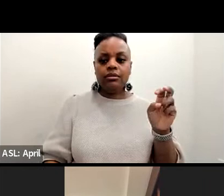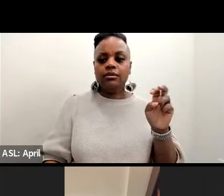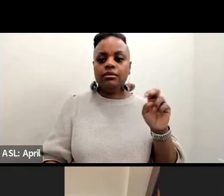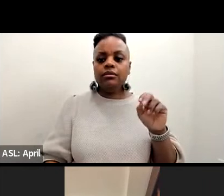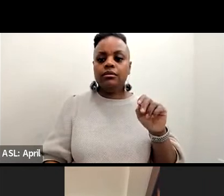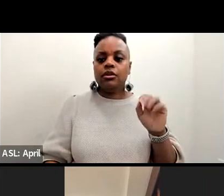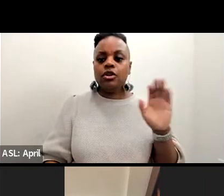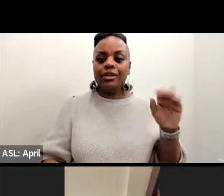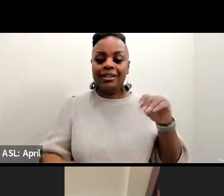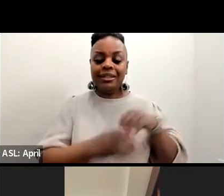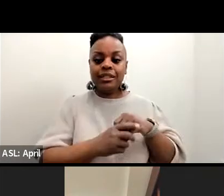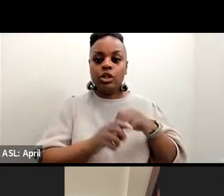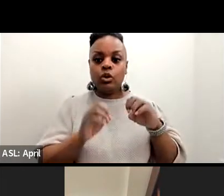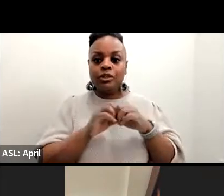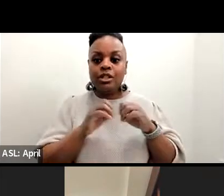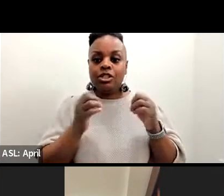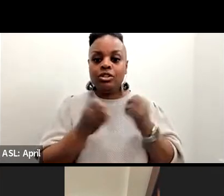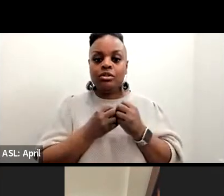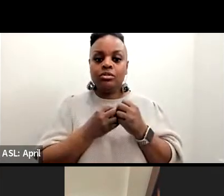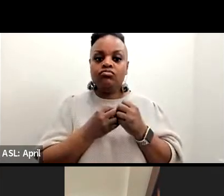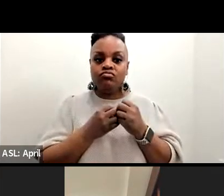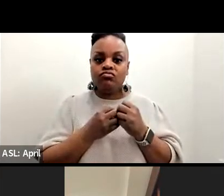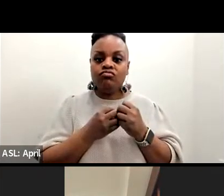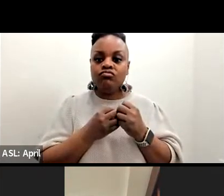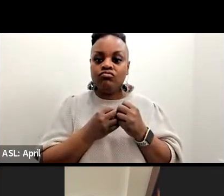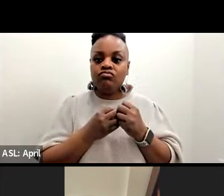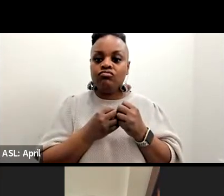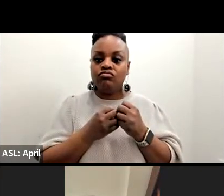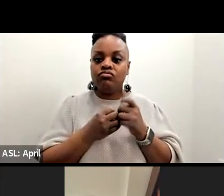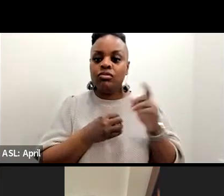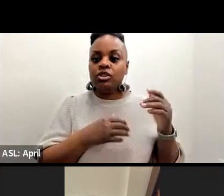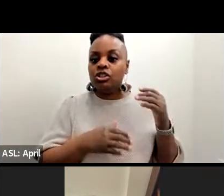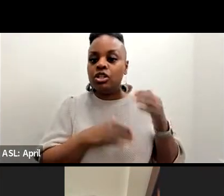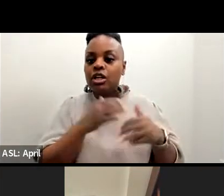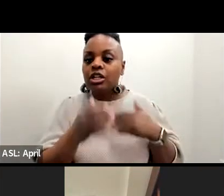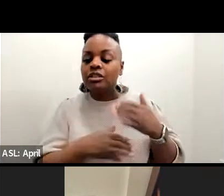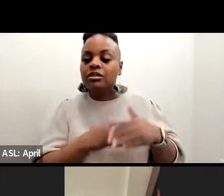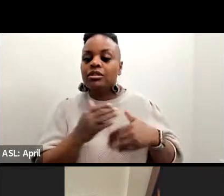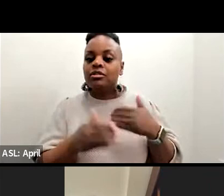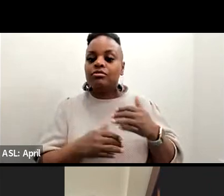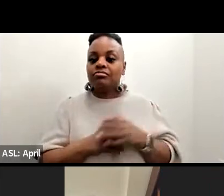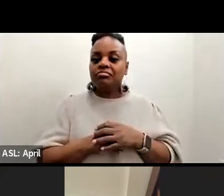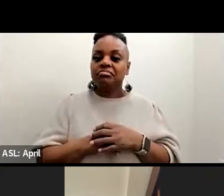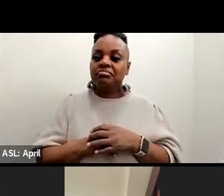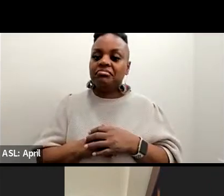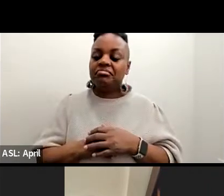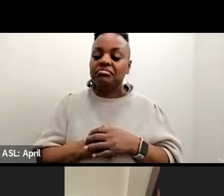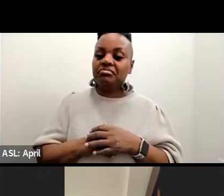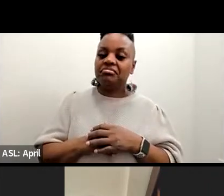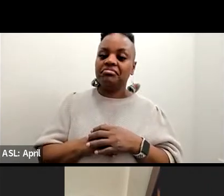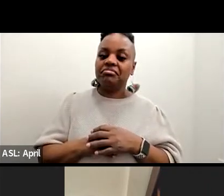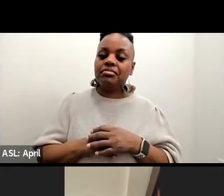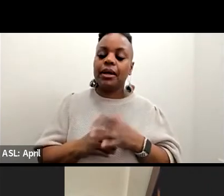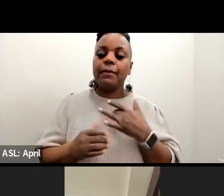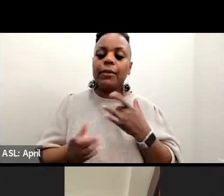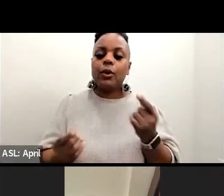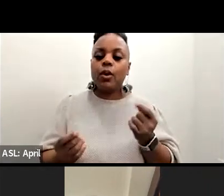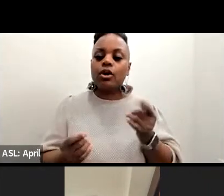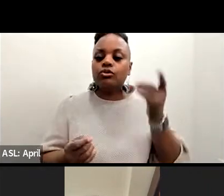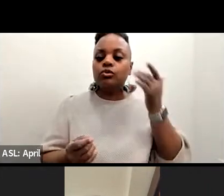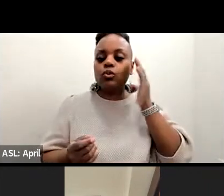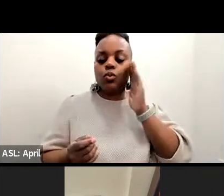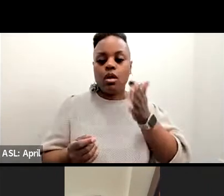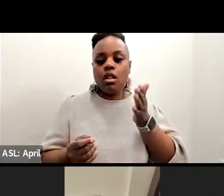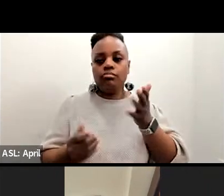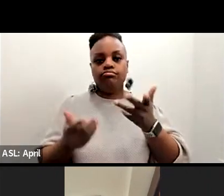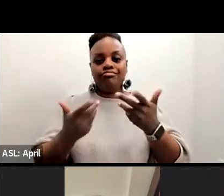authors of this book do a great job of delineating kind of what group was in power in 2013 and